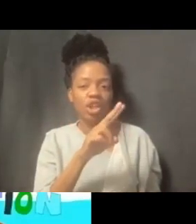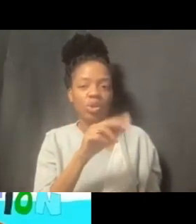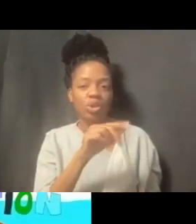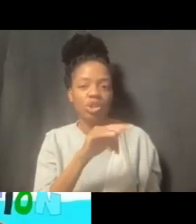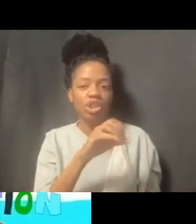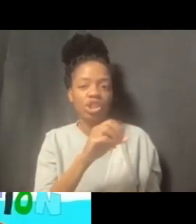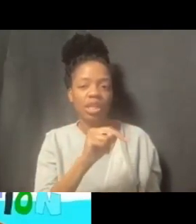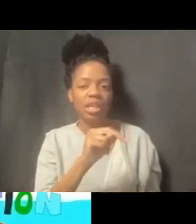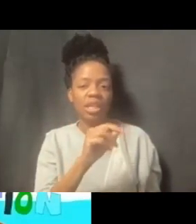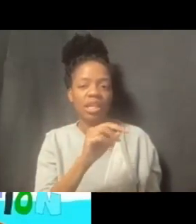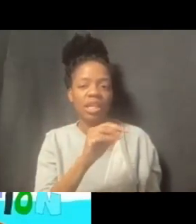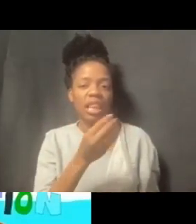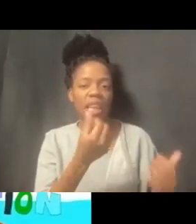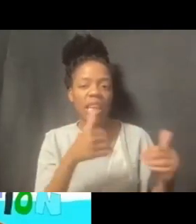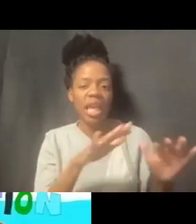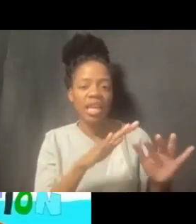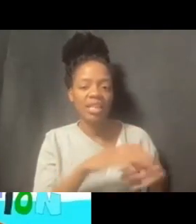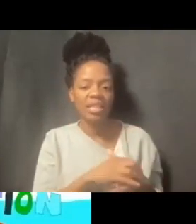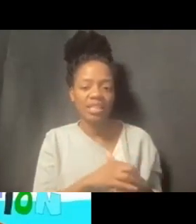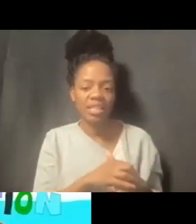And we're twinsies.